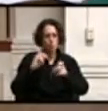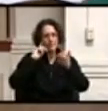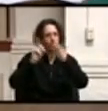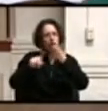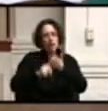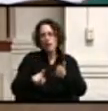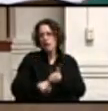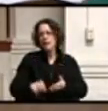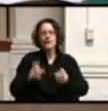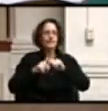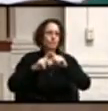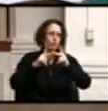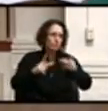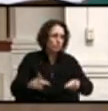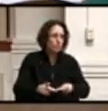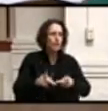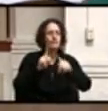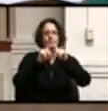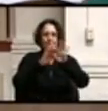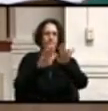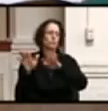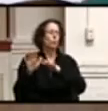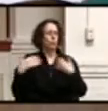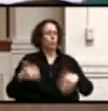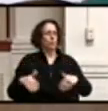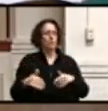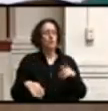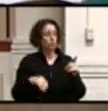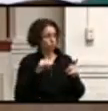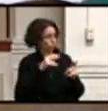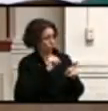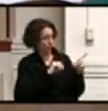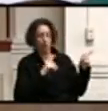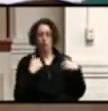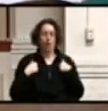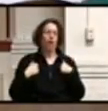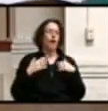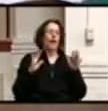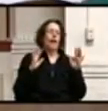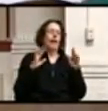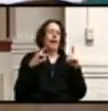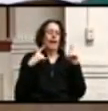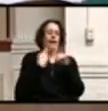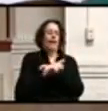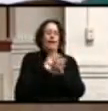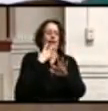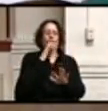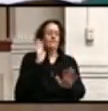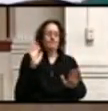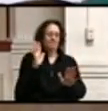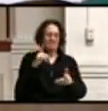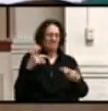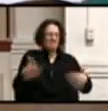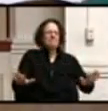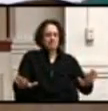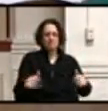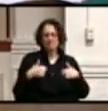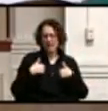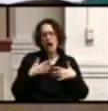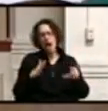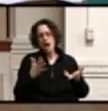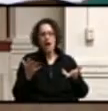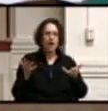Anything you want to add to that, John? No. Don't go there. I have not touched that with a 10-foot pole. Okay. No.